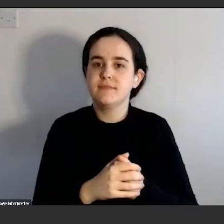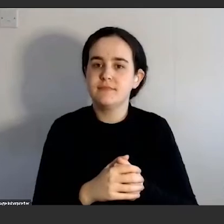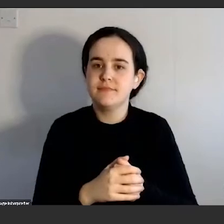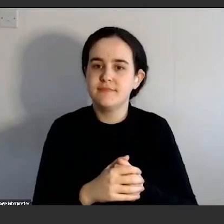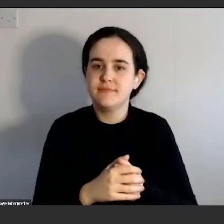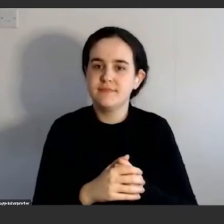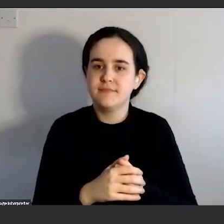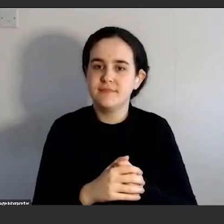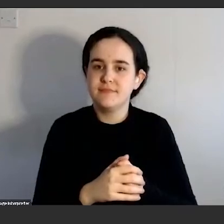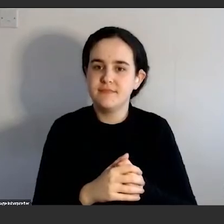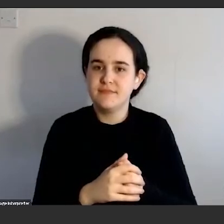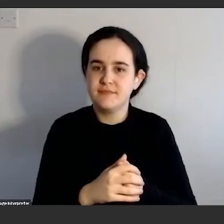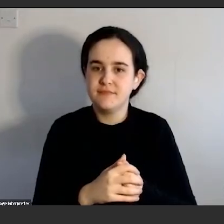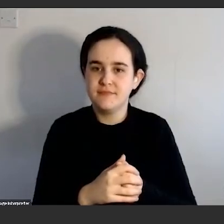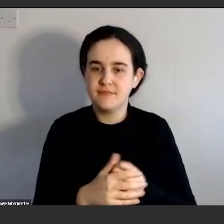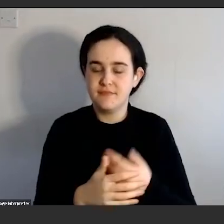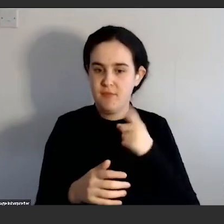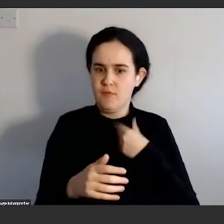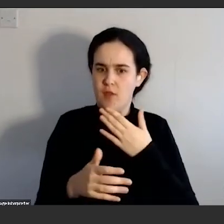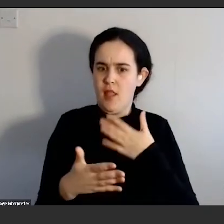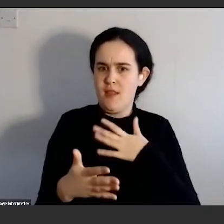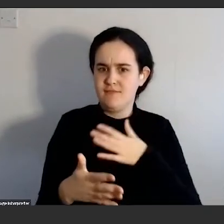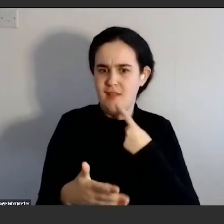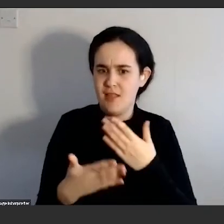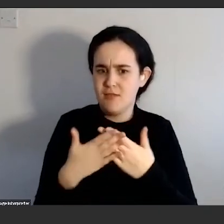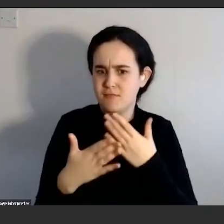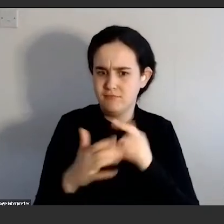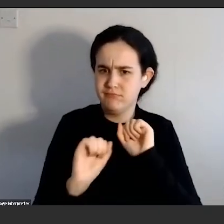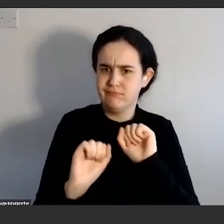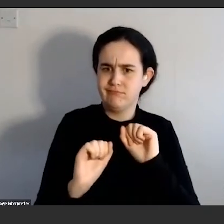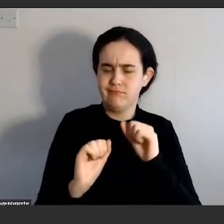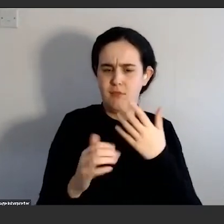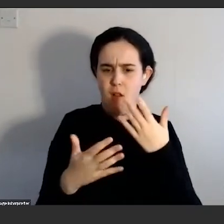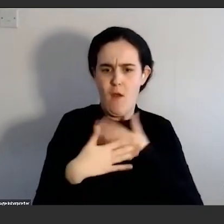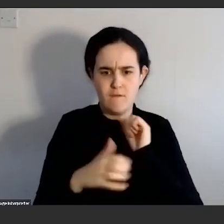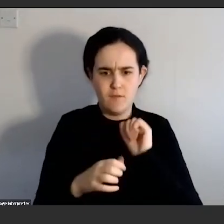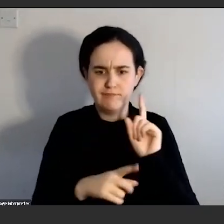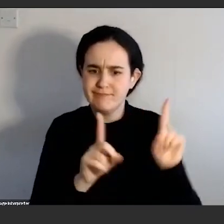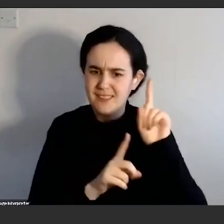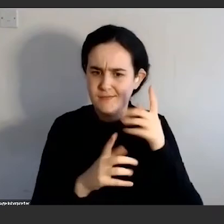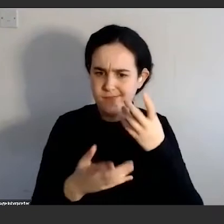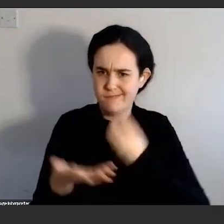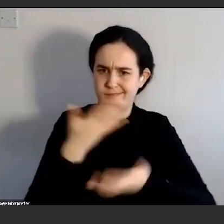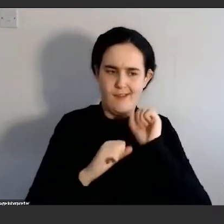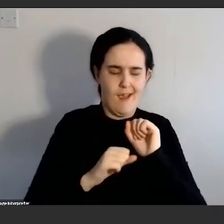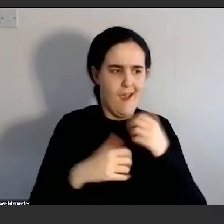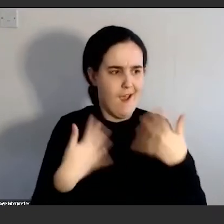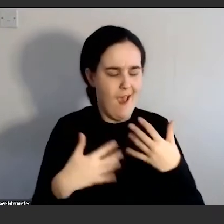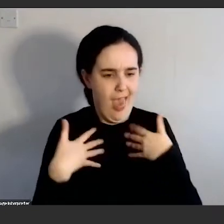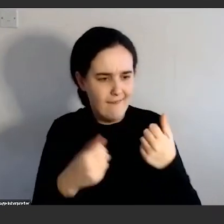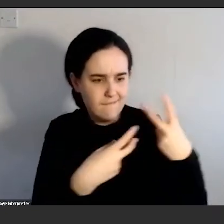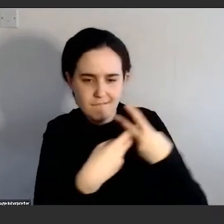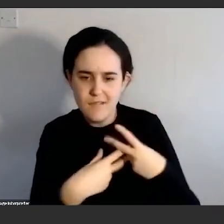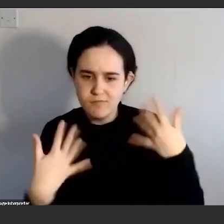the Shalva Band. Let's take a musical break. Performing for us today, thank you, Minister. Appreciate you very much. Performing for